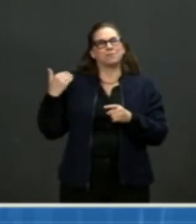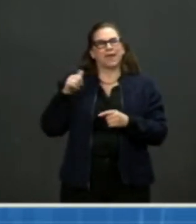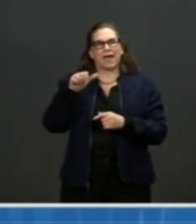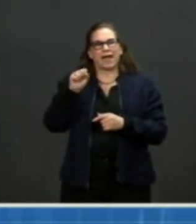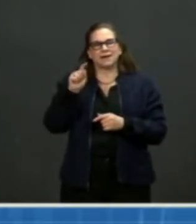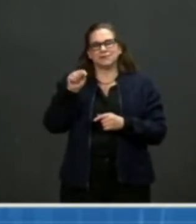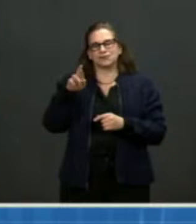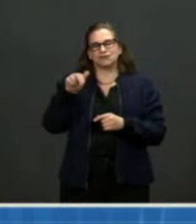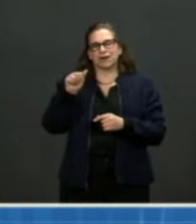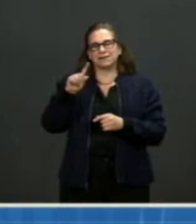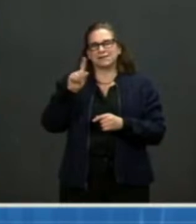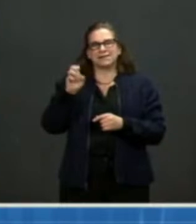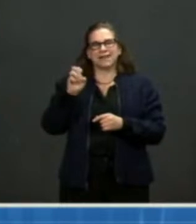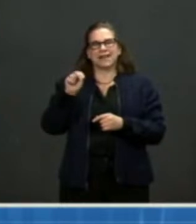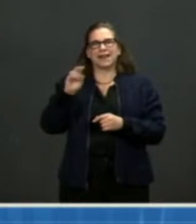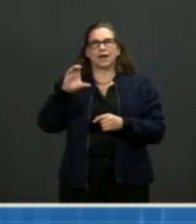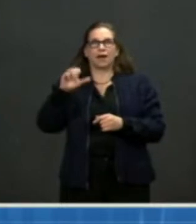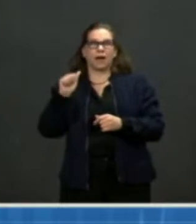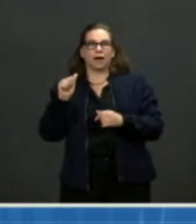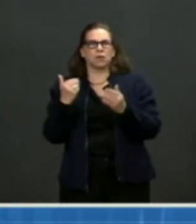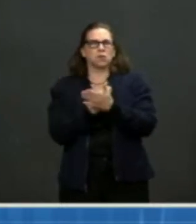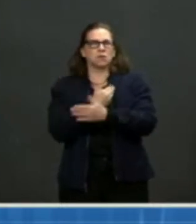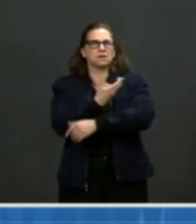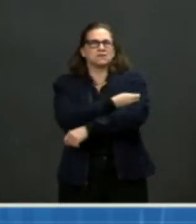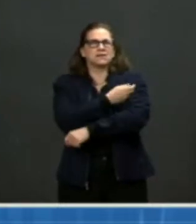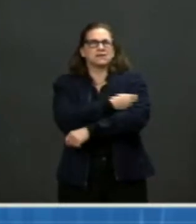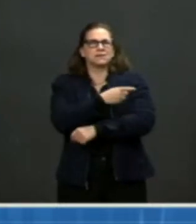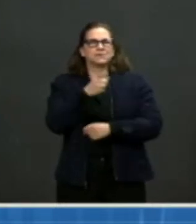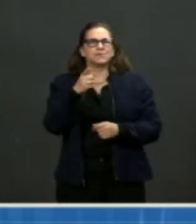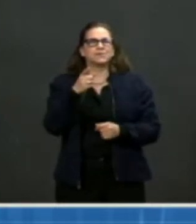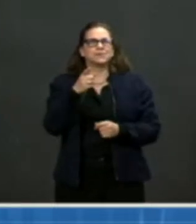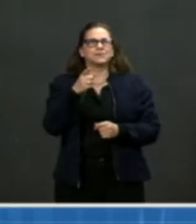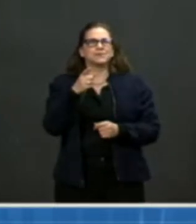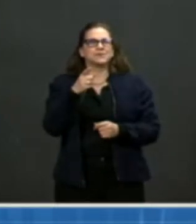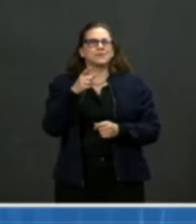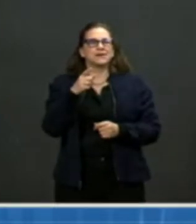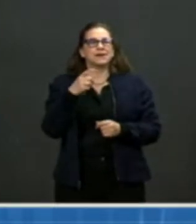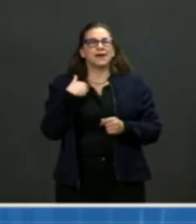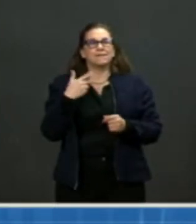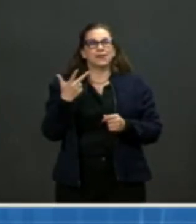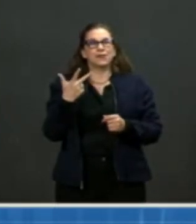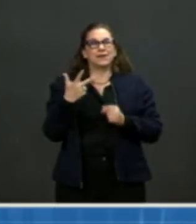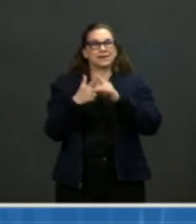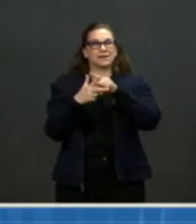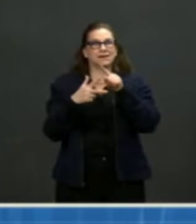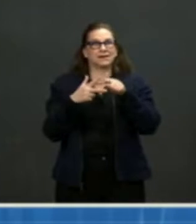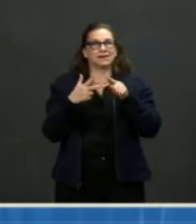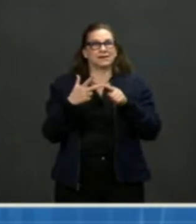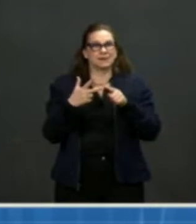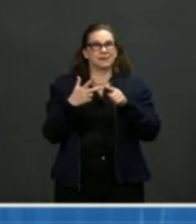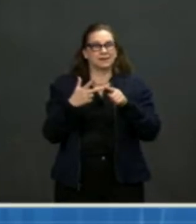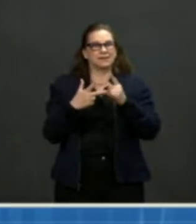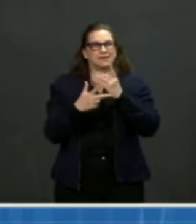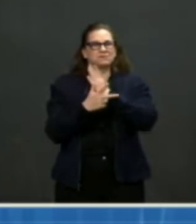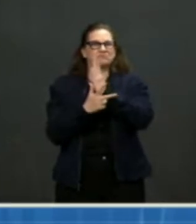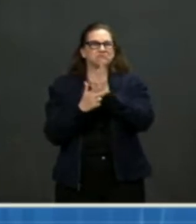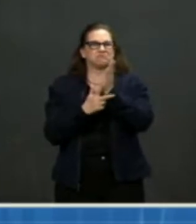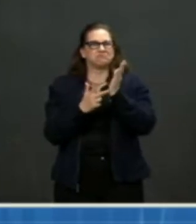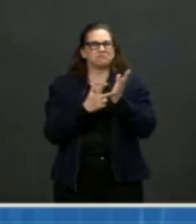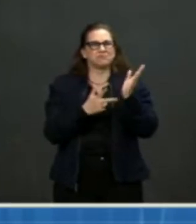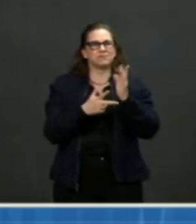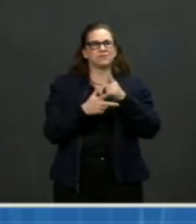on this slide, there are 3 platforms that have 6 companies